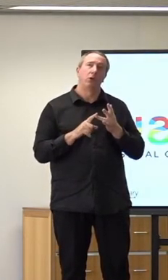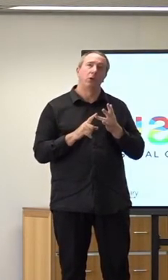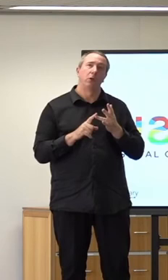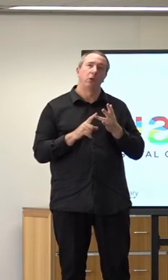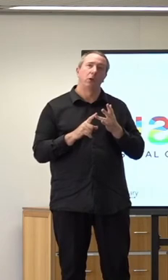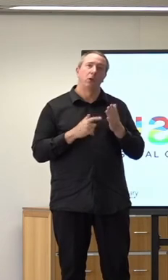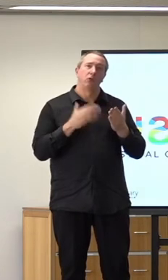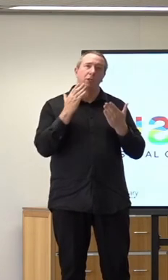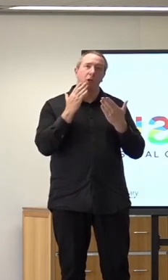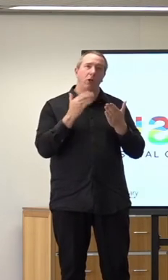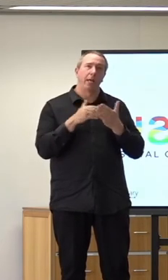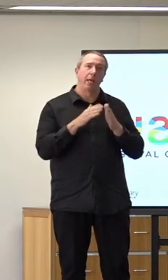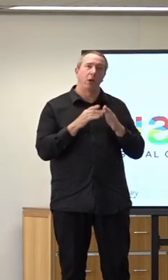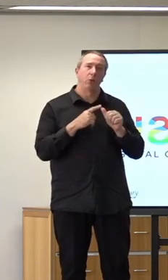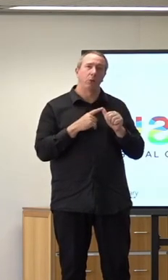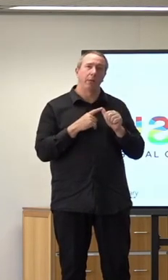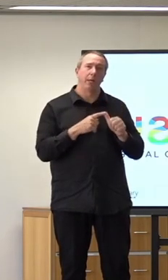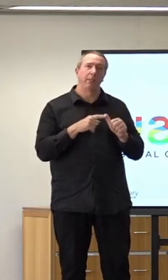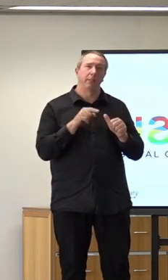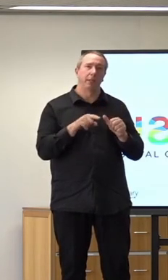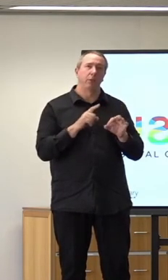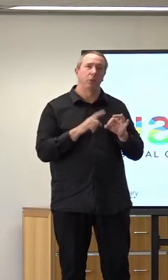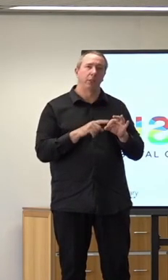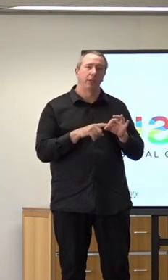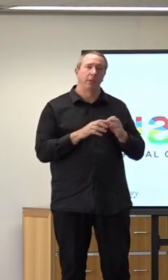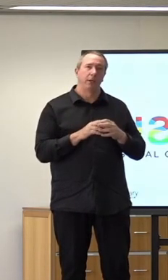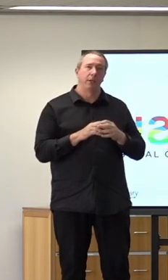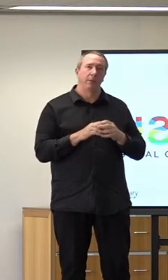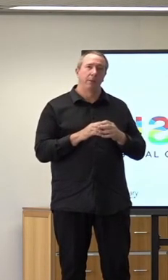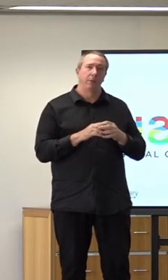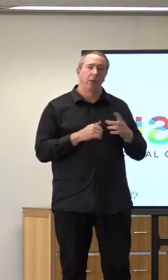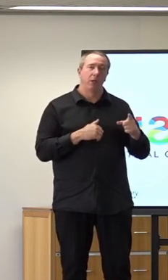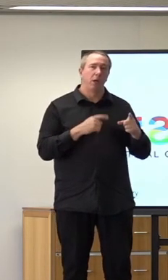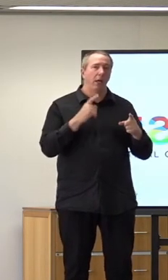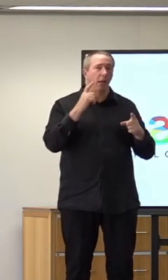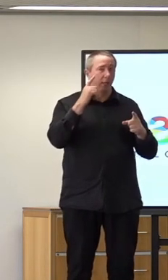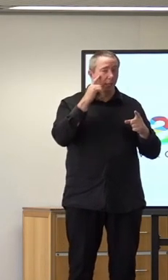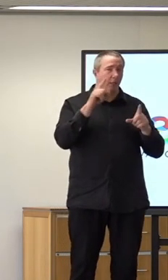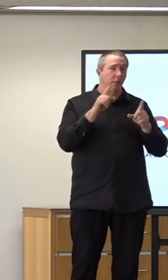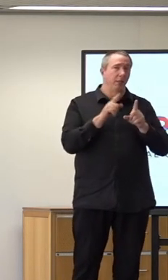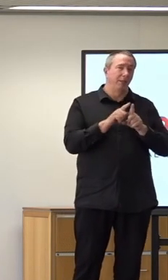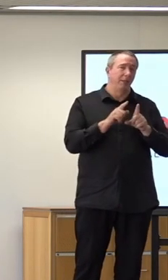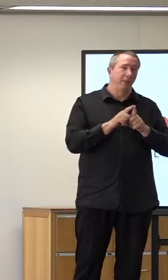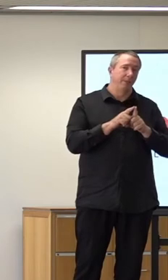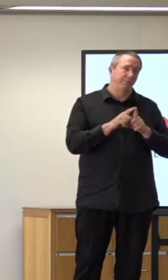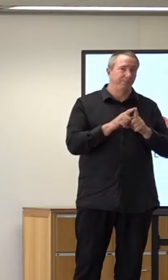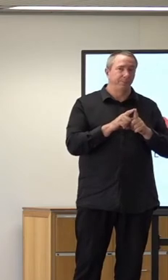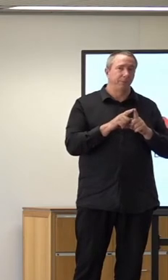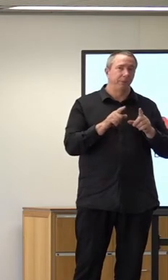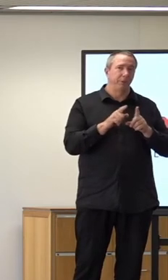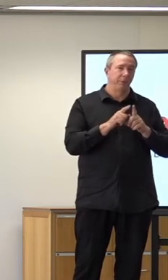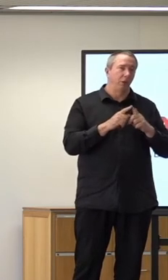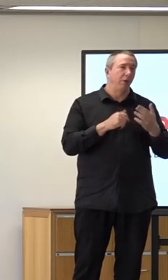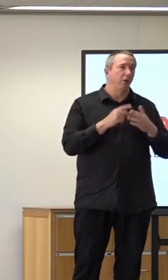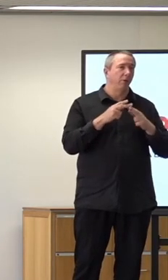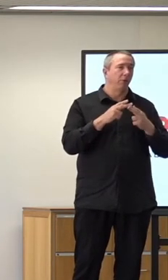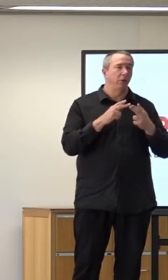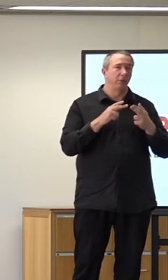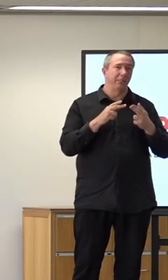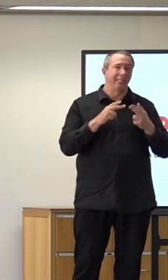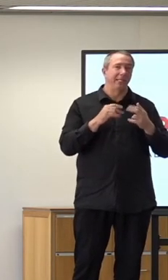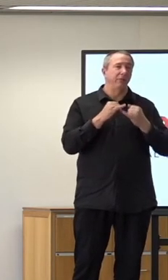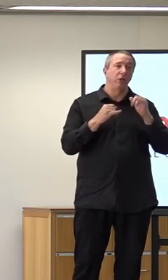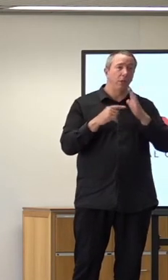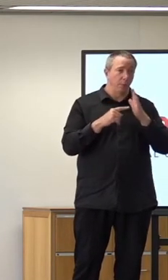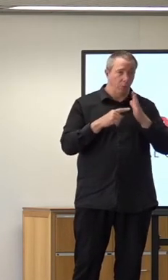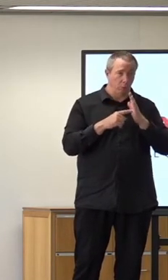I don't really know how to answer that. I think it's critique of those structures is